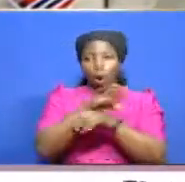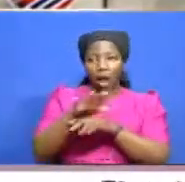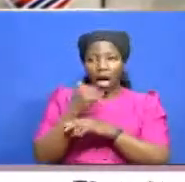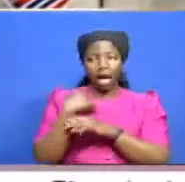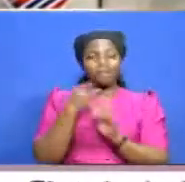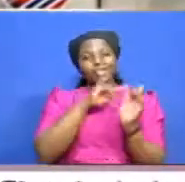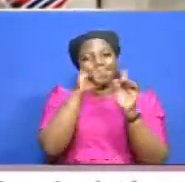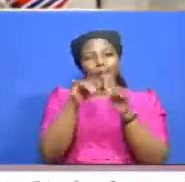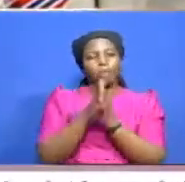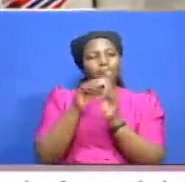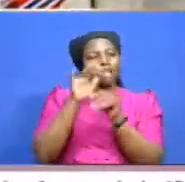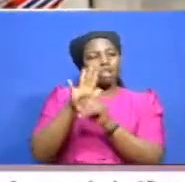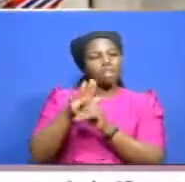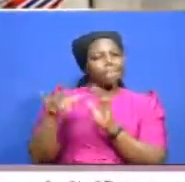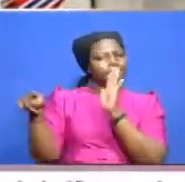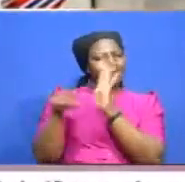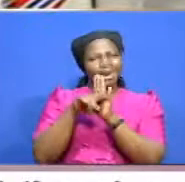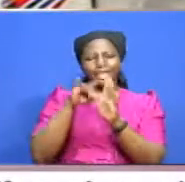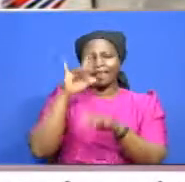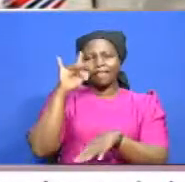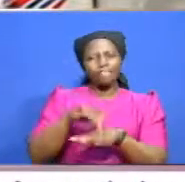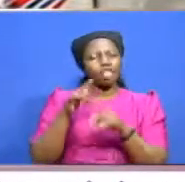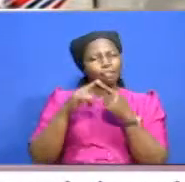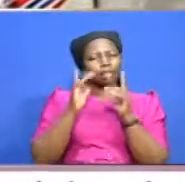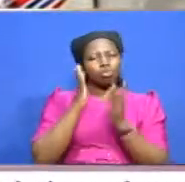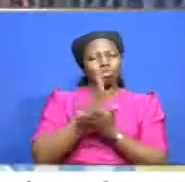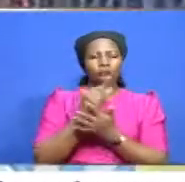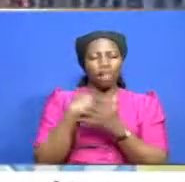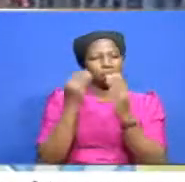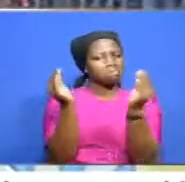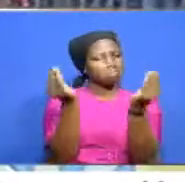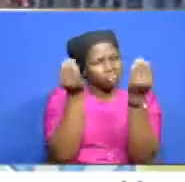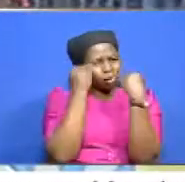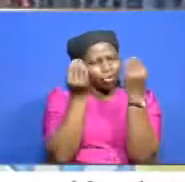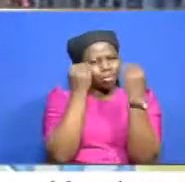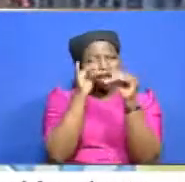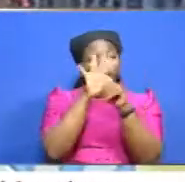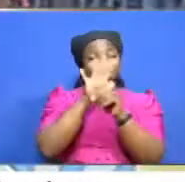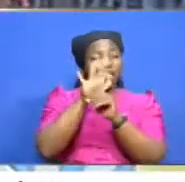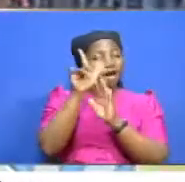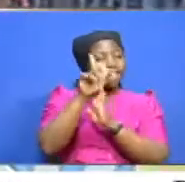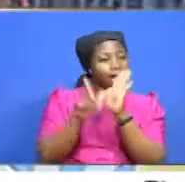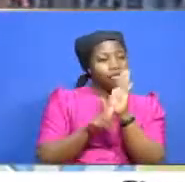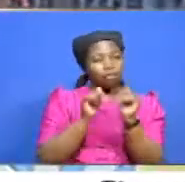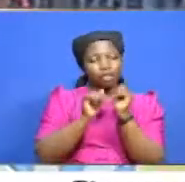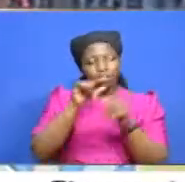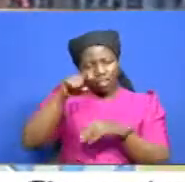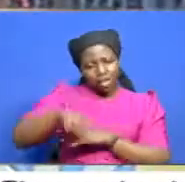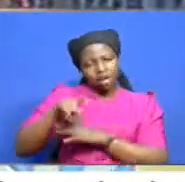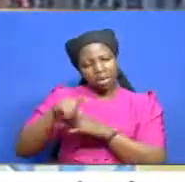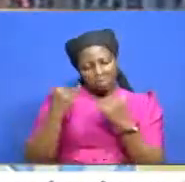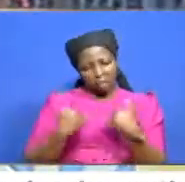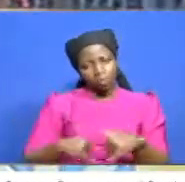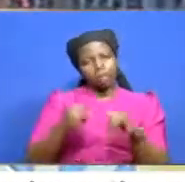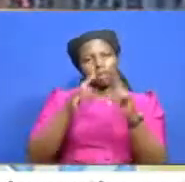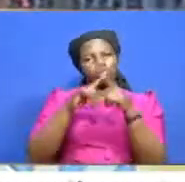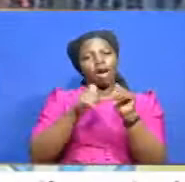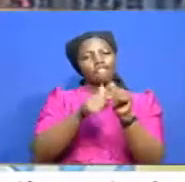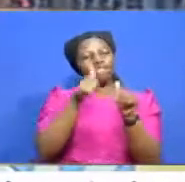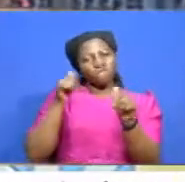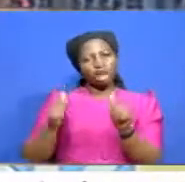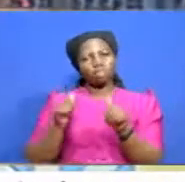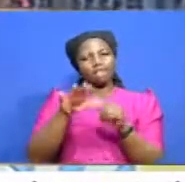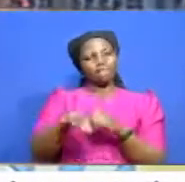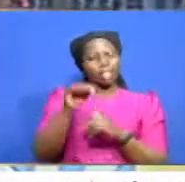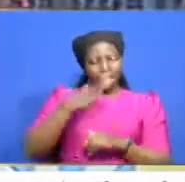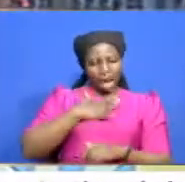with quite a number of negative impacts, but it has taught us quite a number of lessons that we need to implement to avoid finding